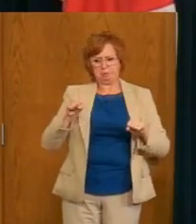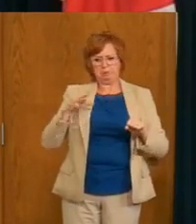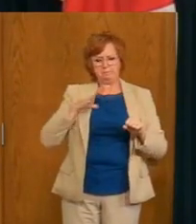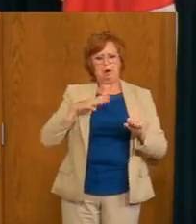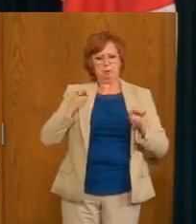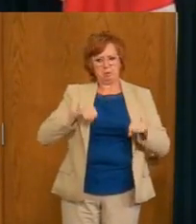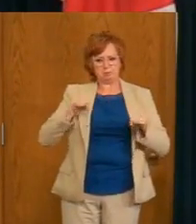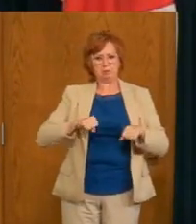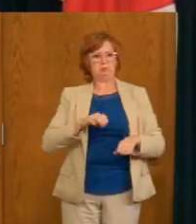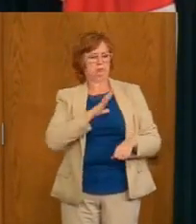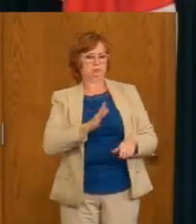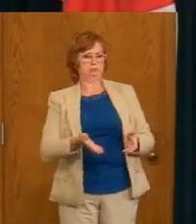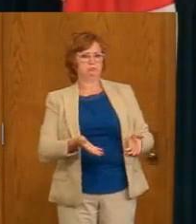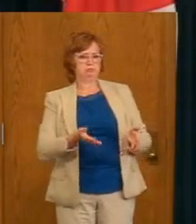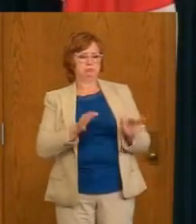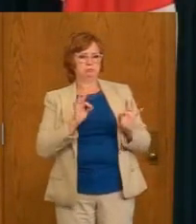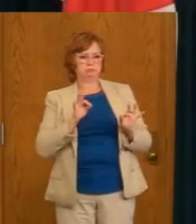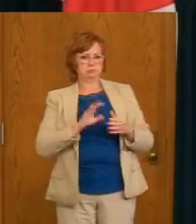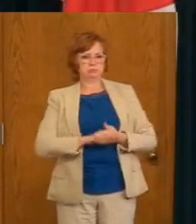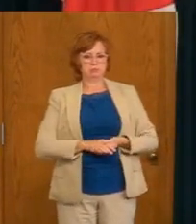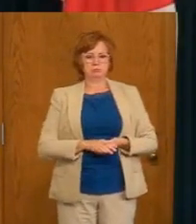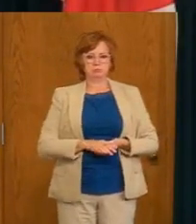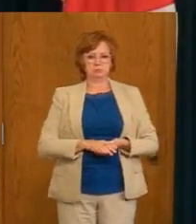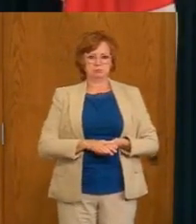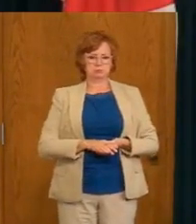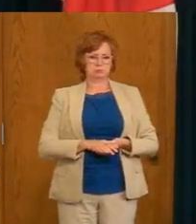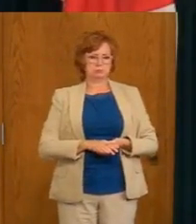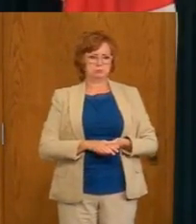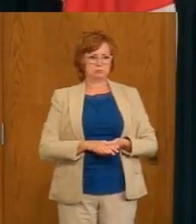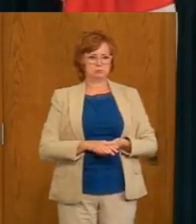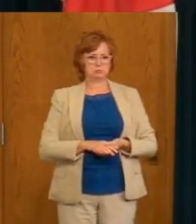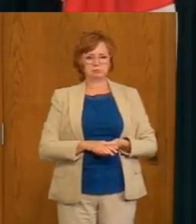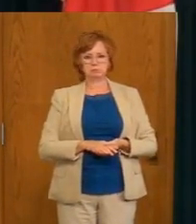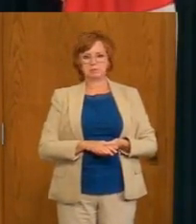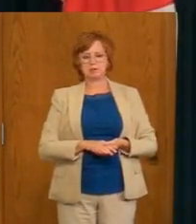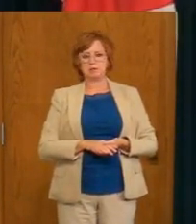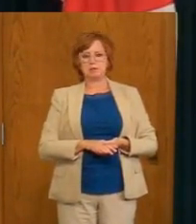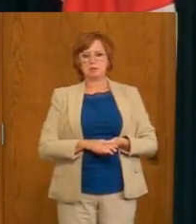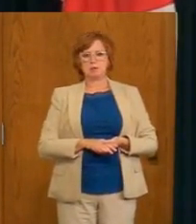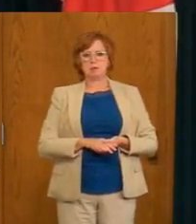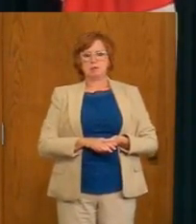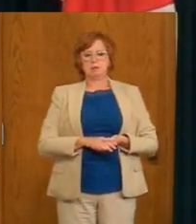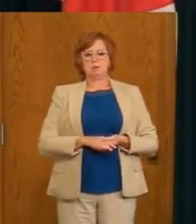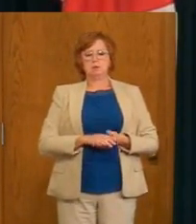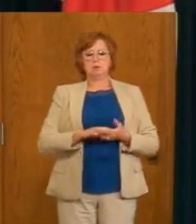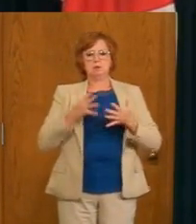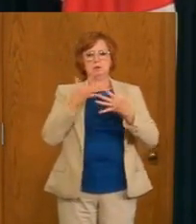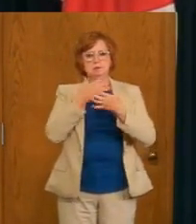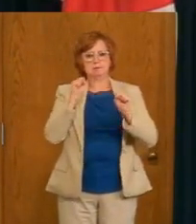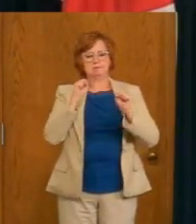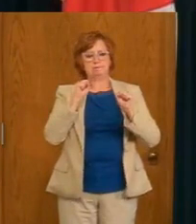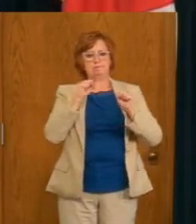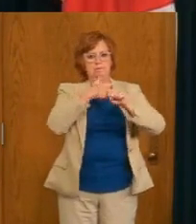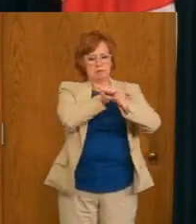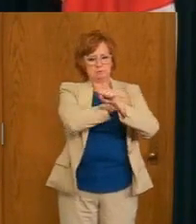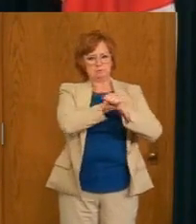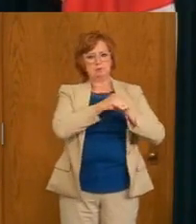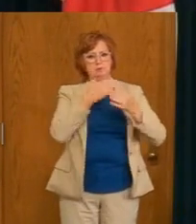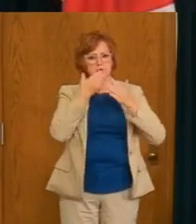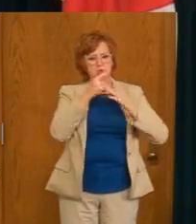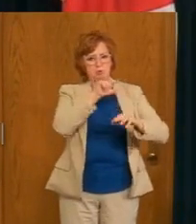individuals who can choose that, okay, I'm fully vaccinated, I can choose to go into an environment which is